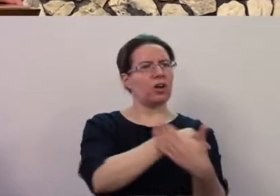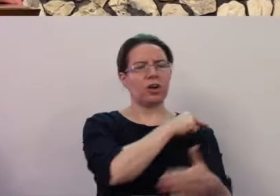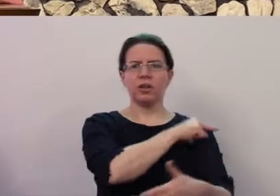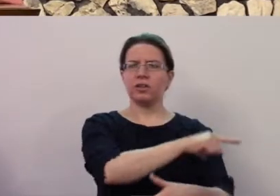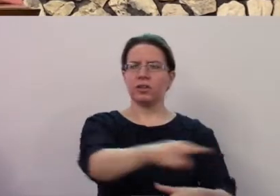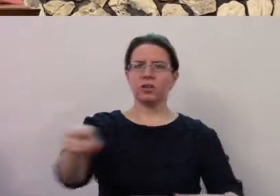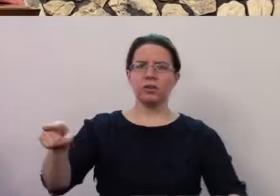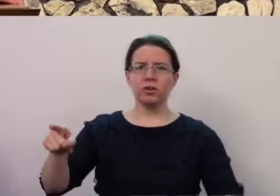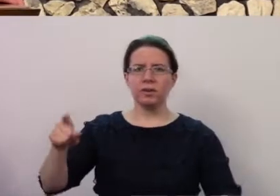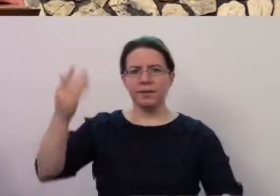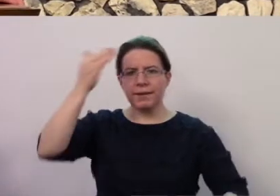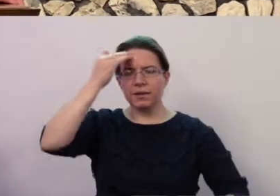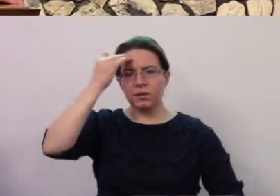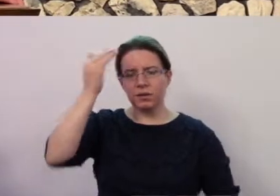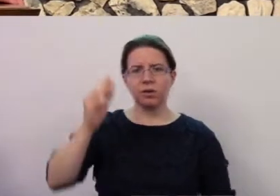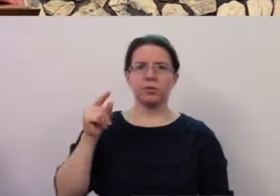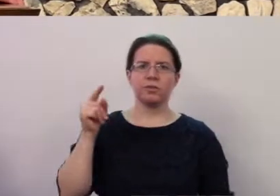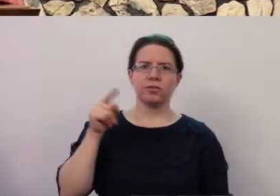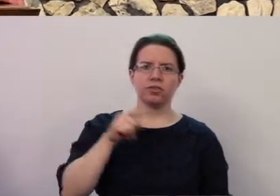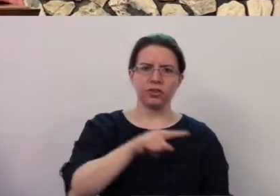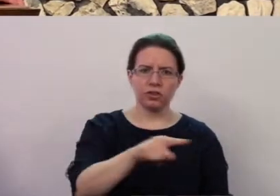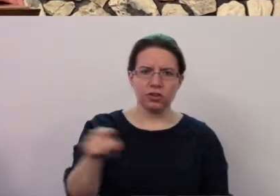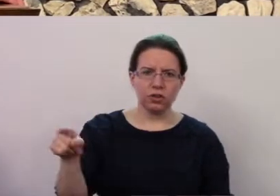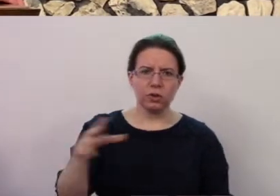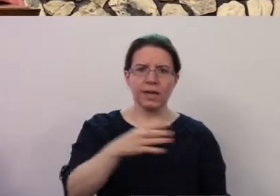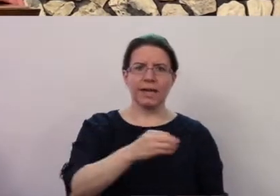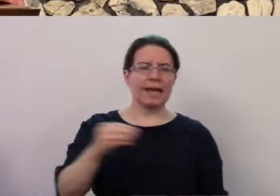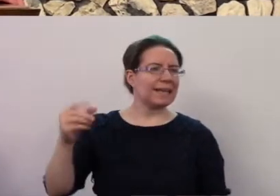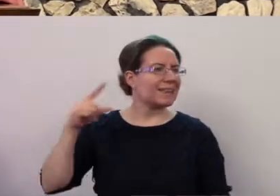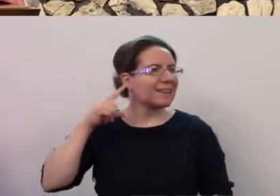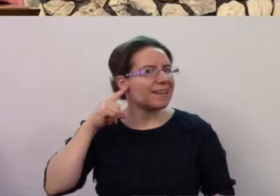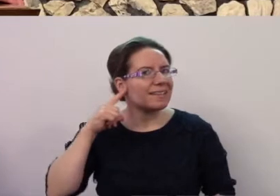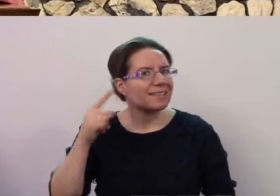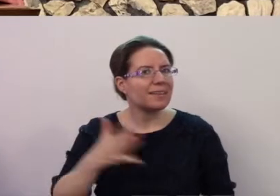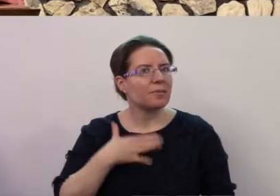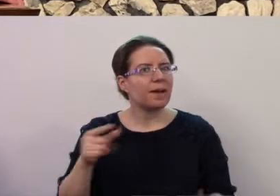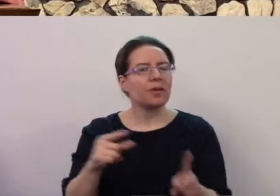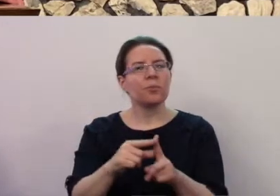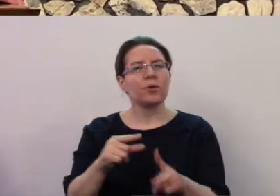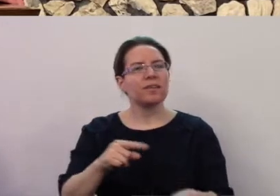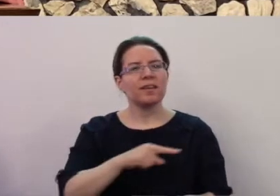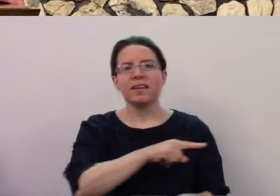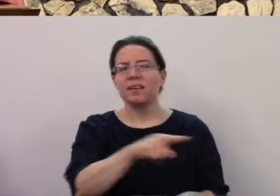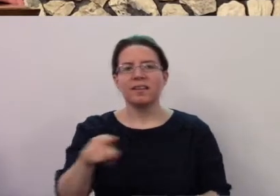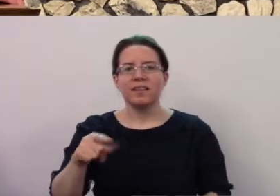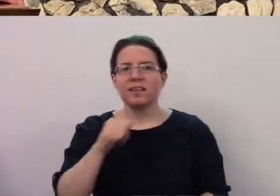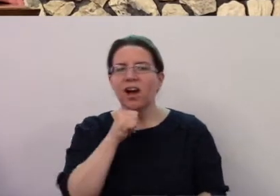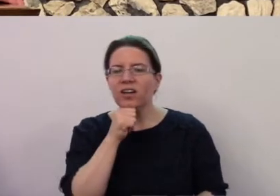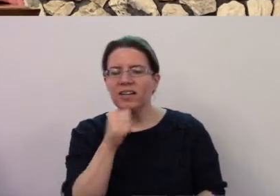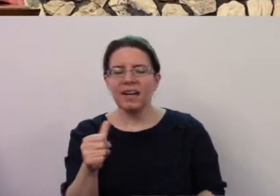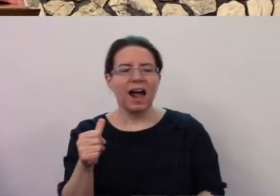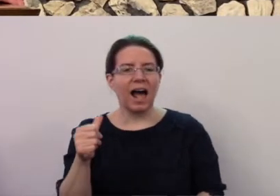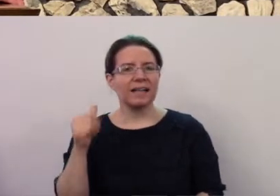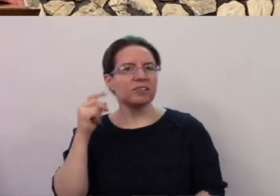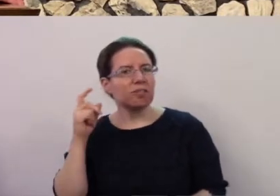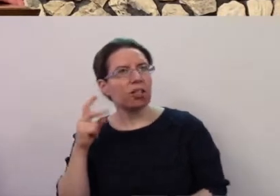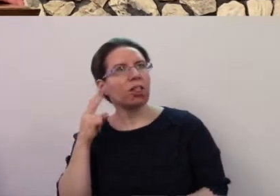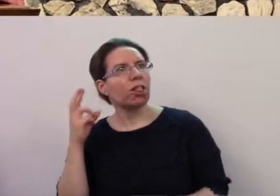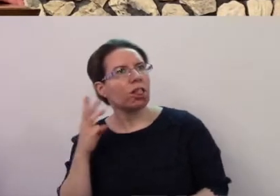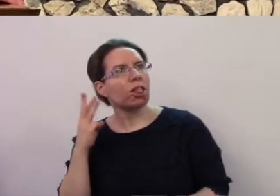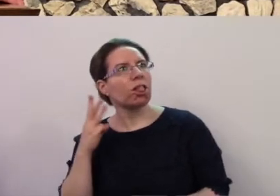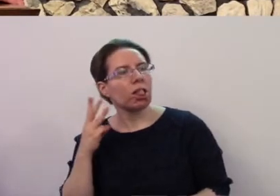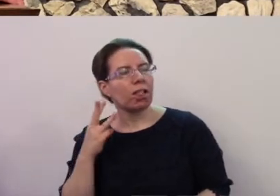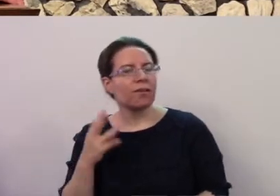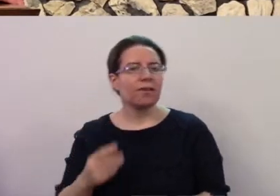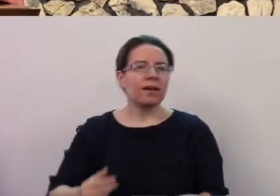of Judea, and all ye that dwell at Jerusalem, be this known unto you, and hearken to my words. For these are